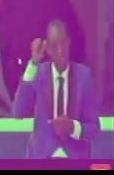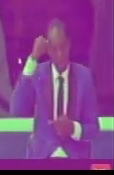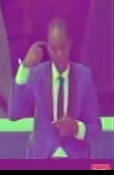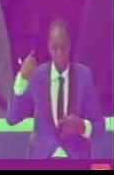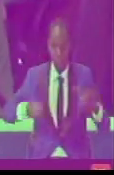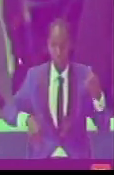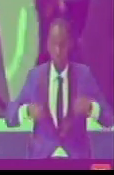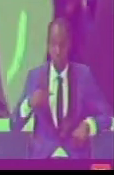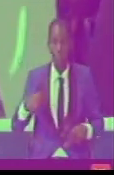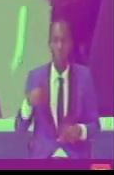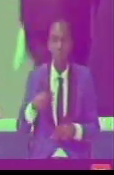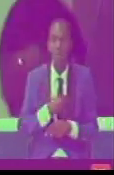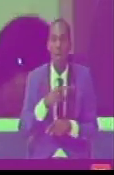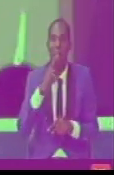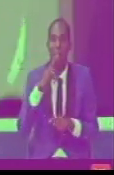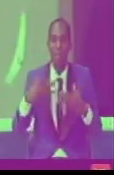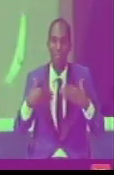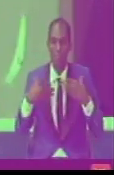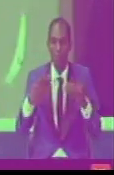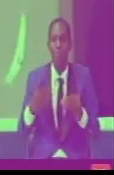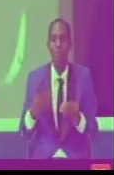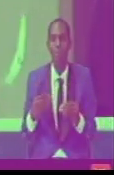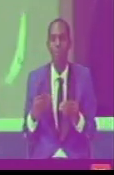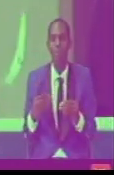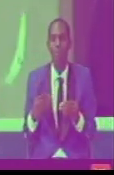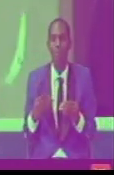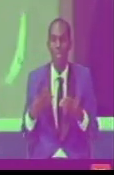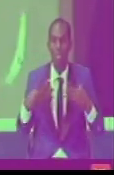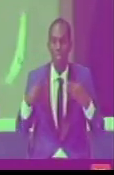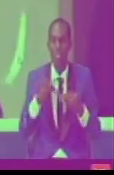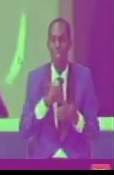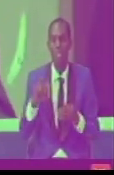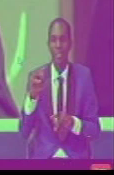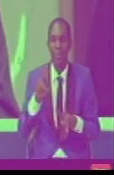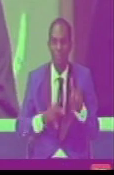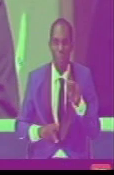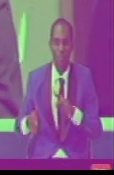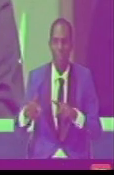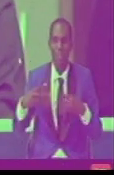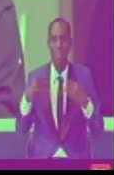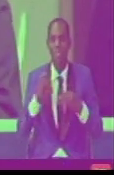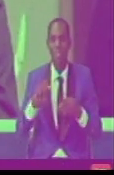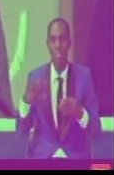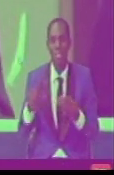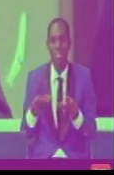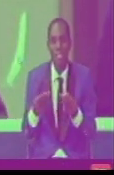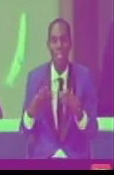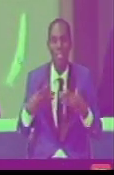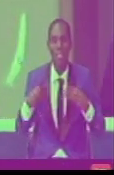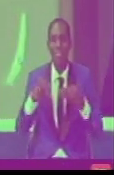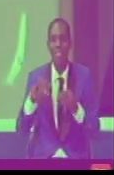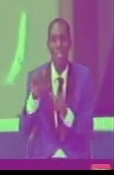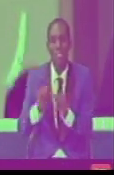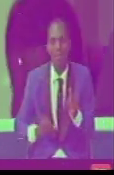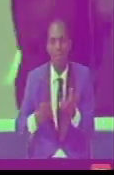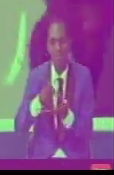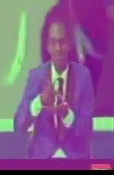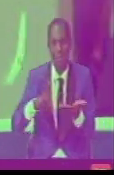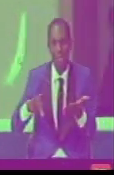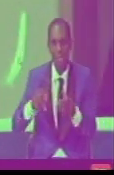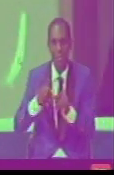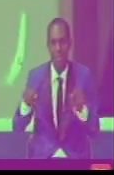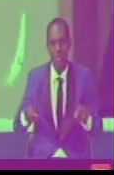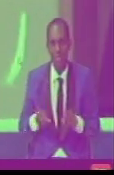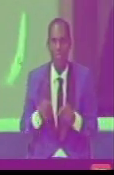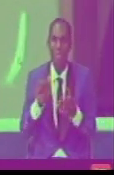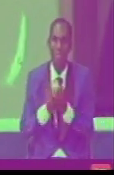cross. He said, by his stripes, we are healed. So we're also talking about healing, healing the people,